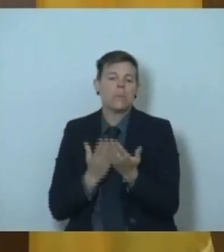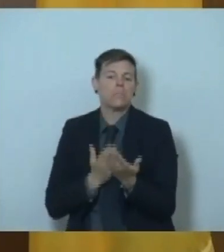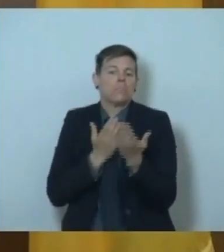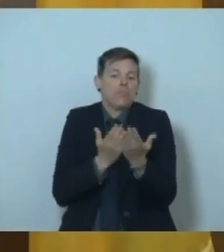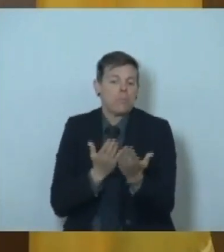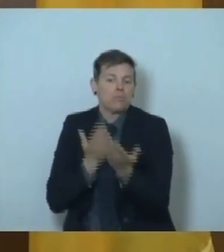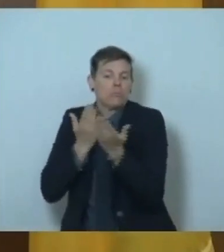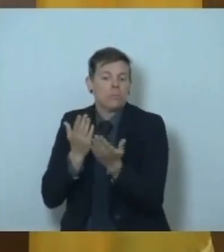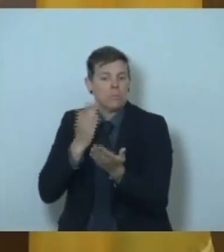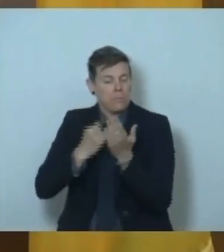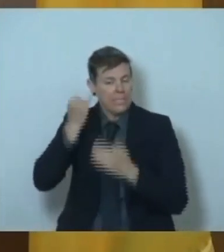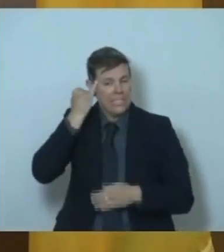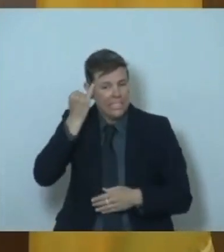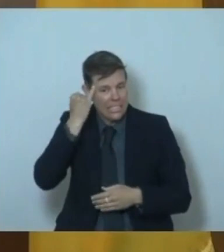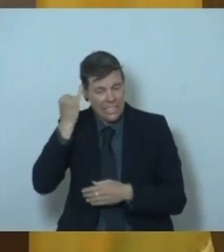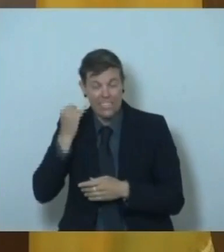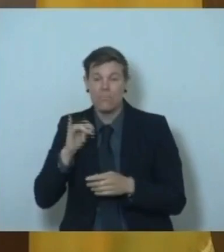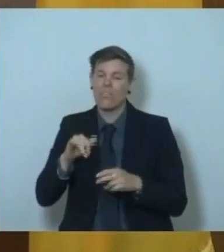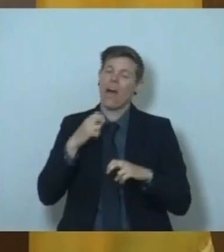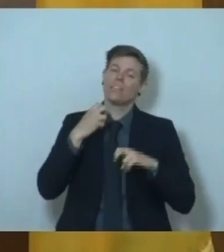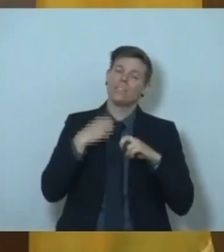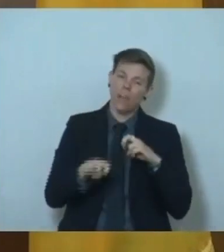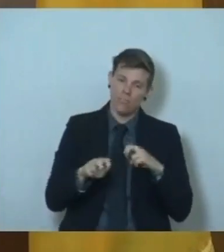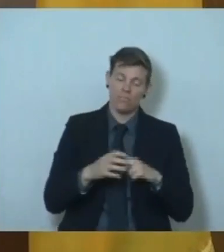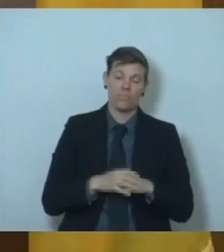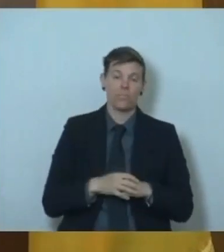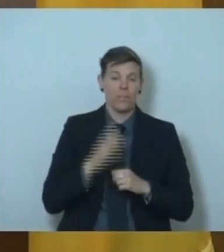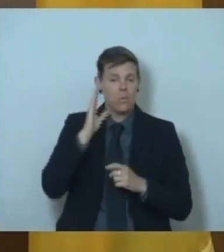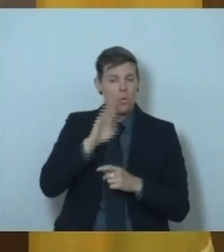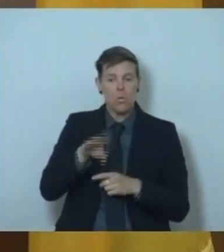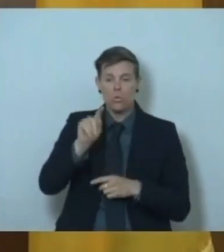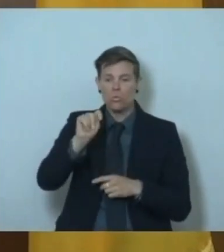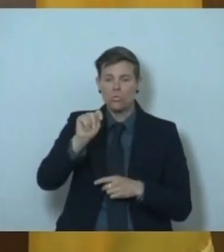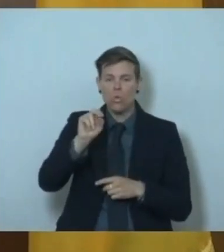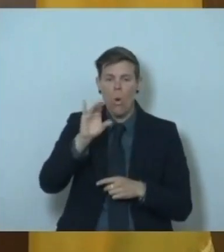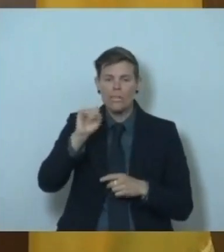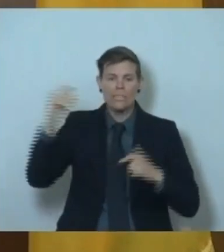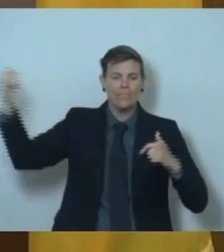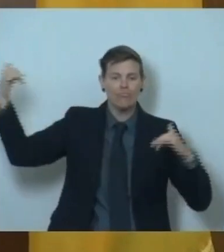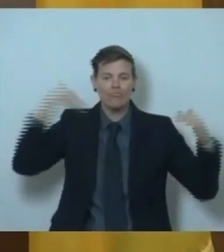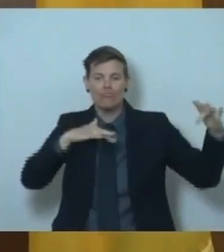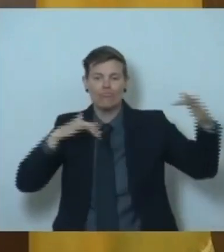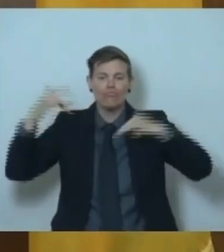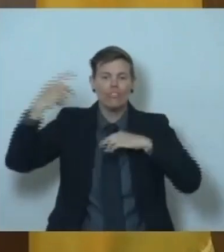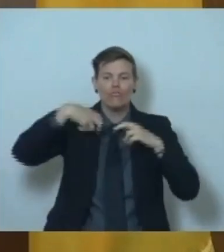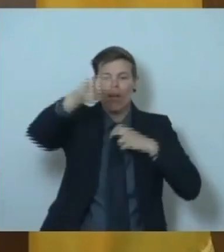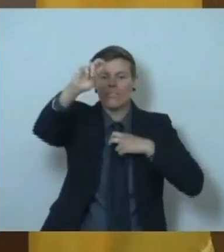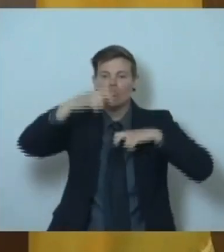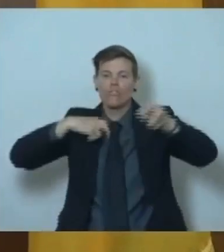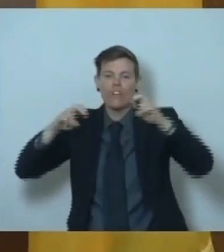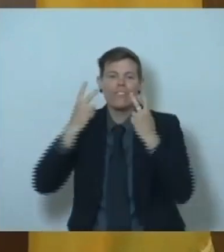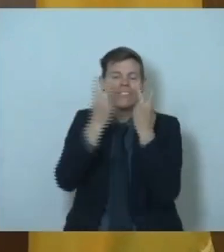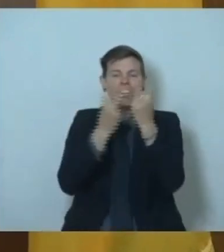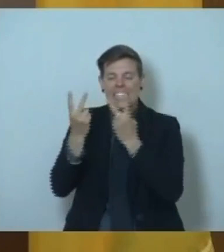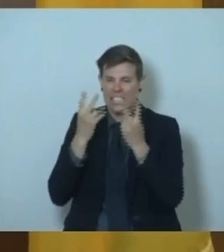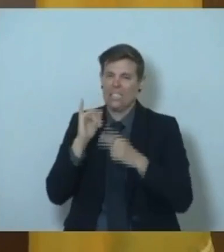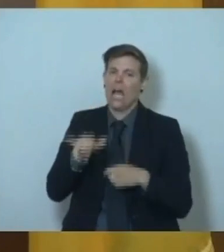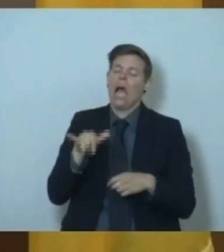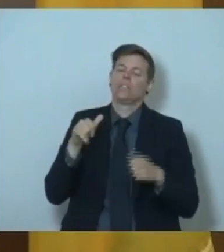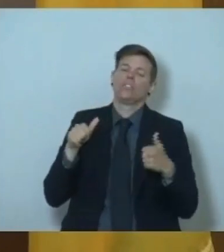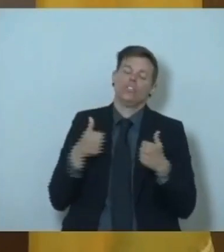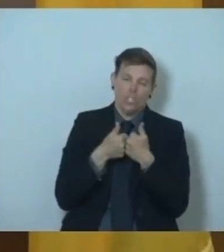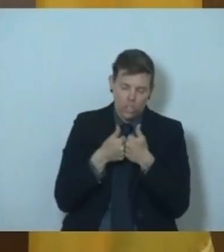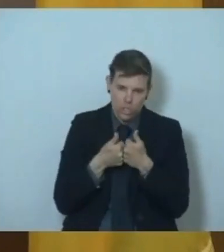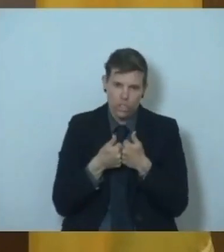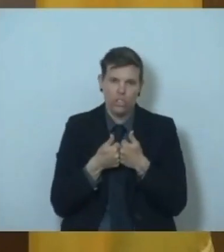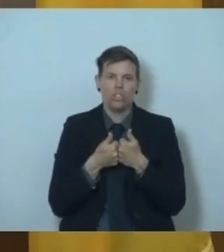differently, another high-risk area, we have to think about how we manage that quarantine requirement or